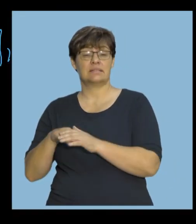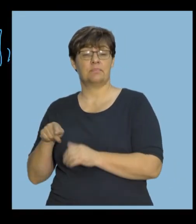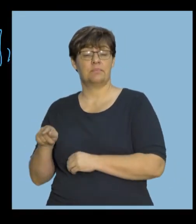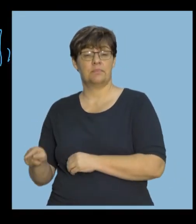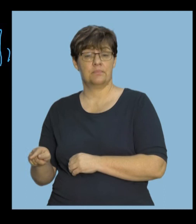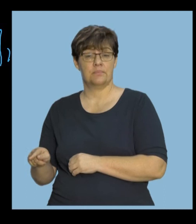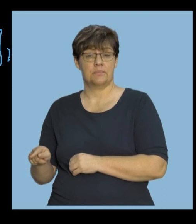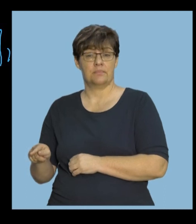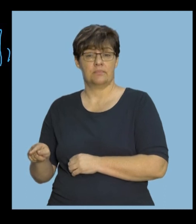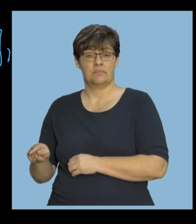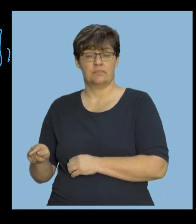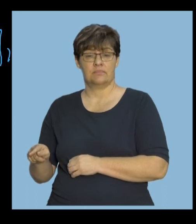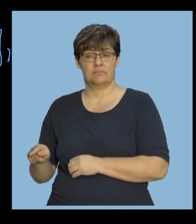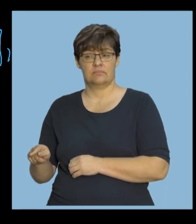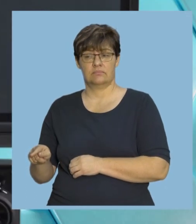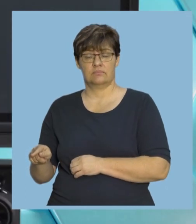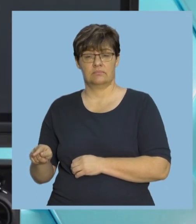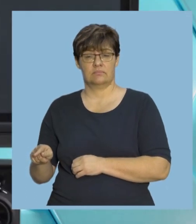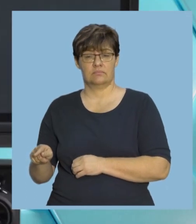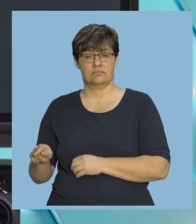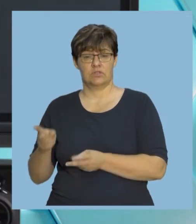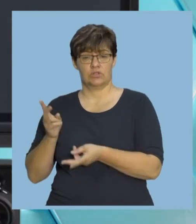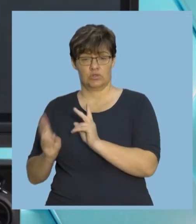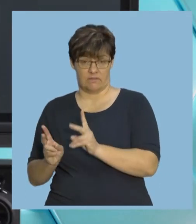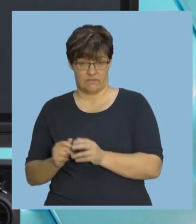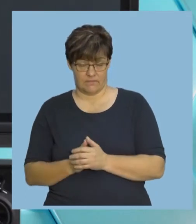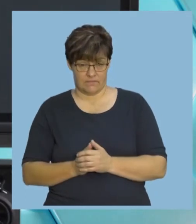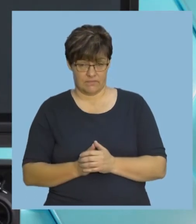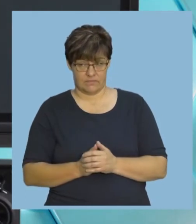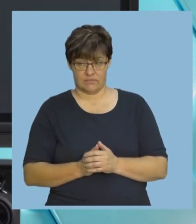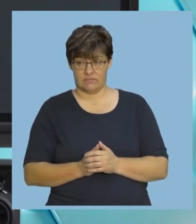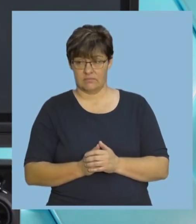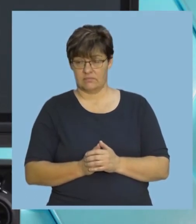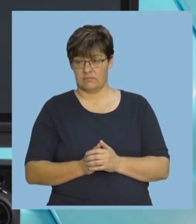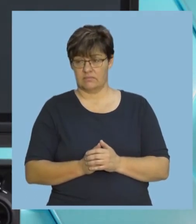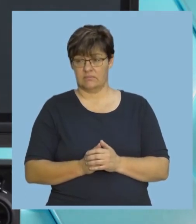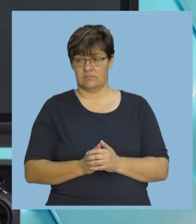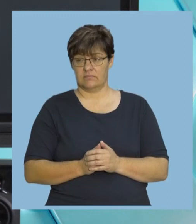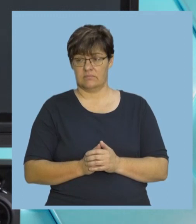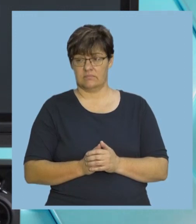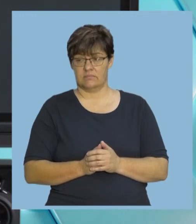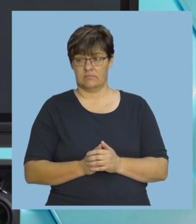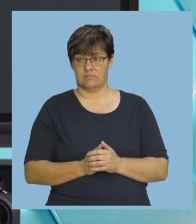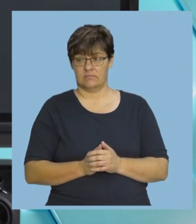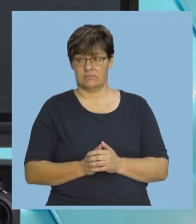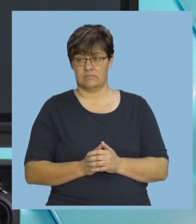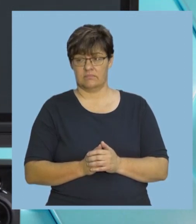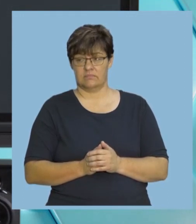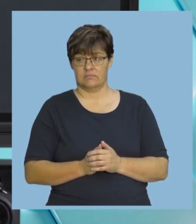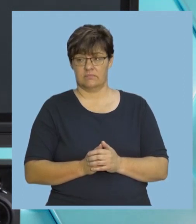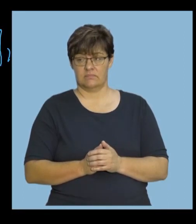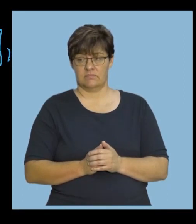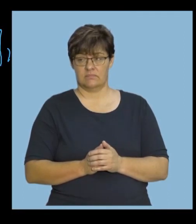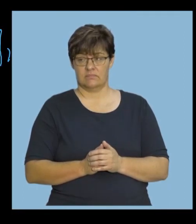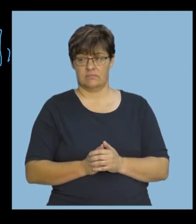what I prefer. The maximum value, which will be what? Which will be 12. So our